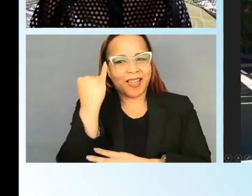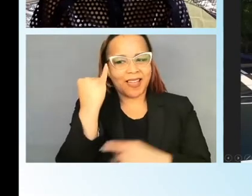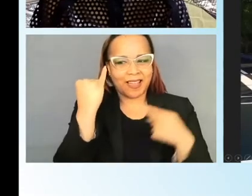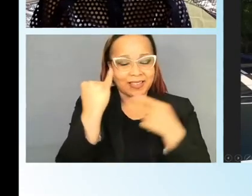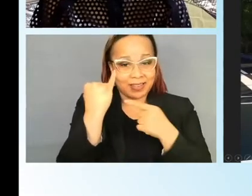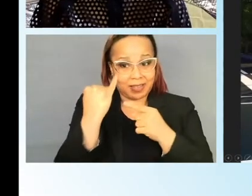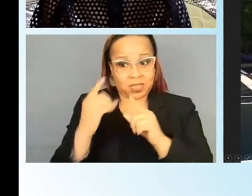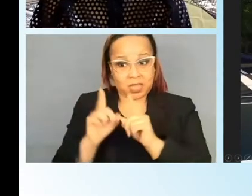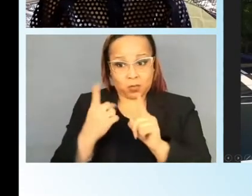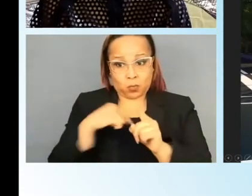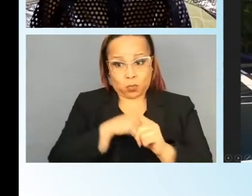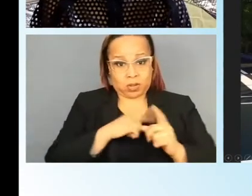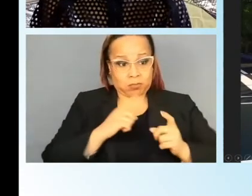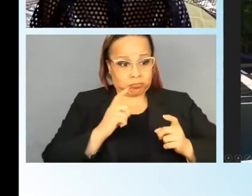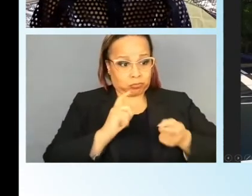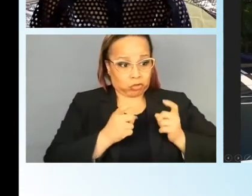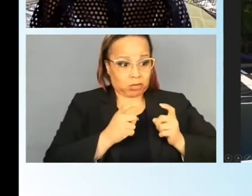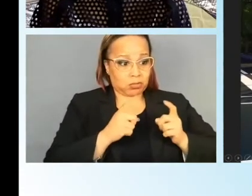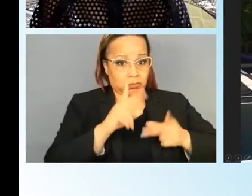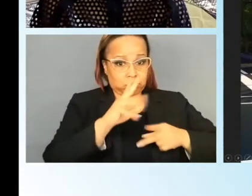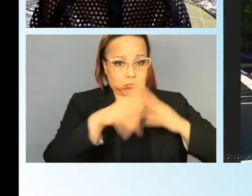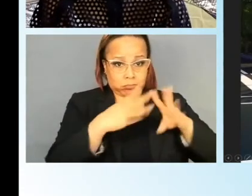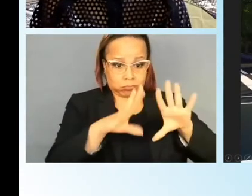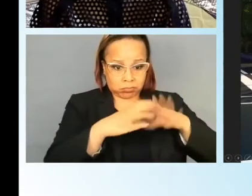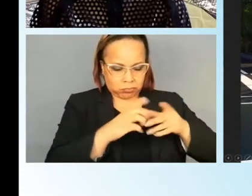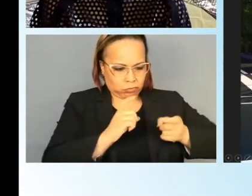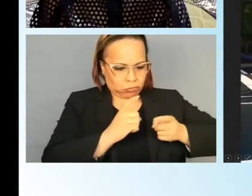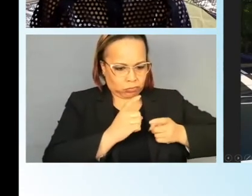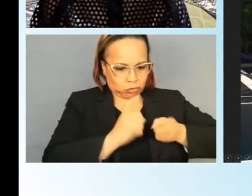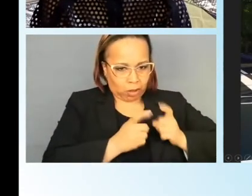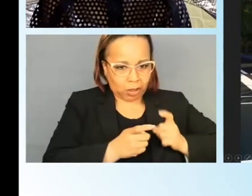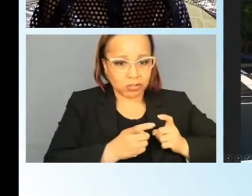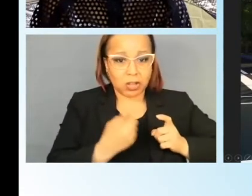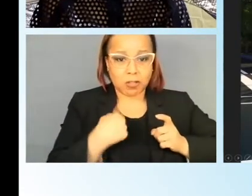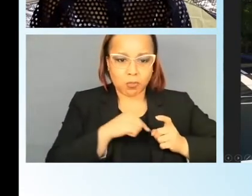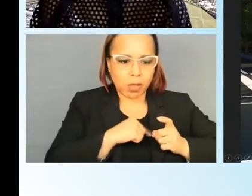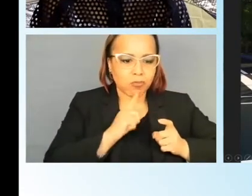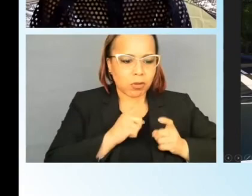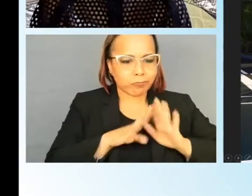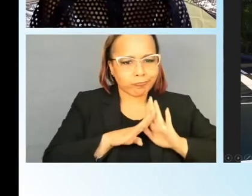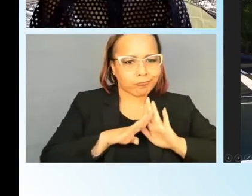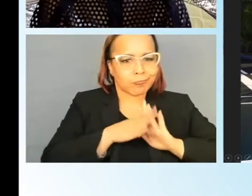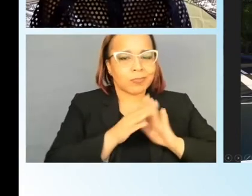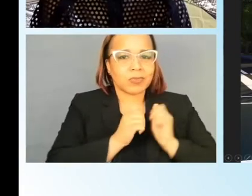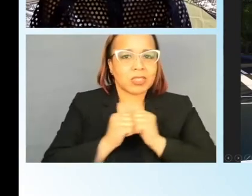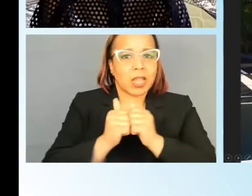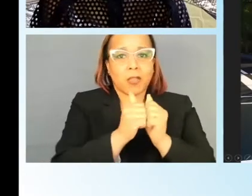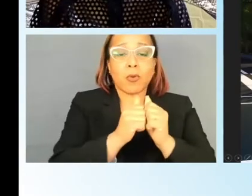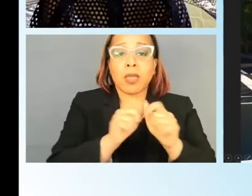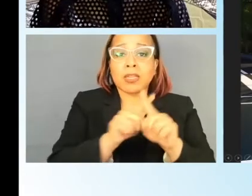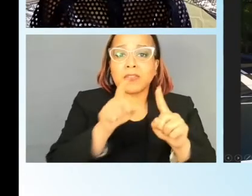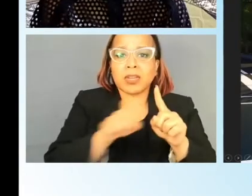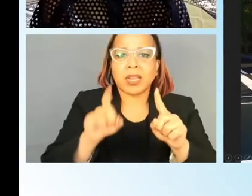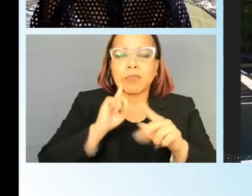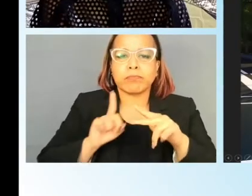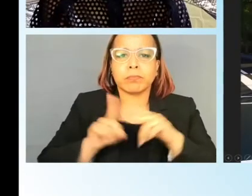we change, as society changes, as we grow hopefully together, different needs will occur. And we have to